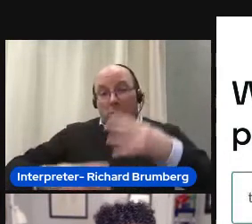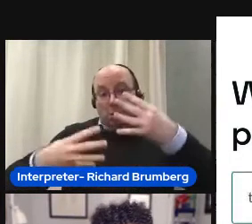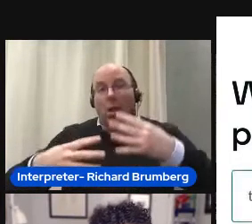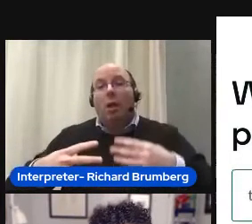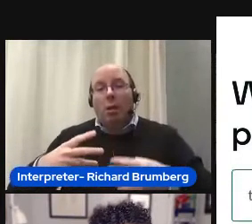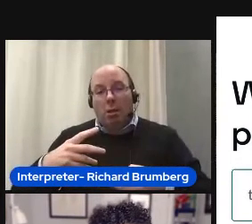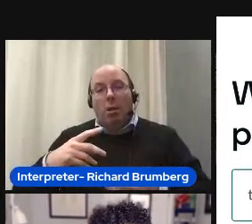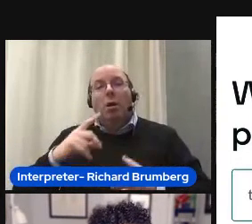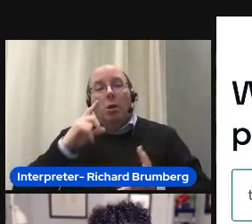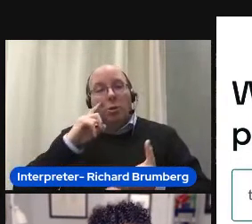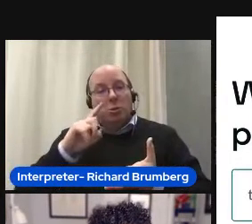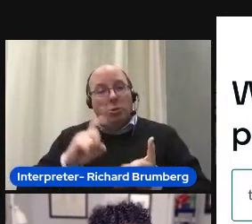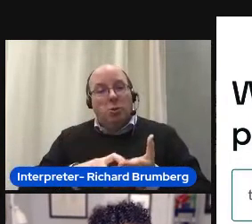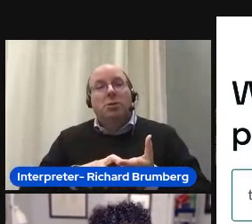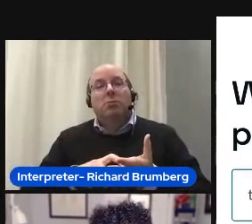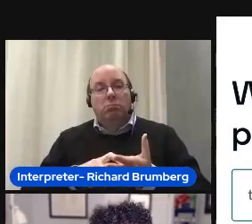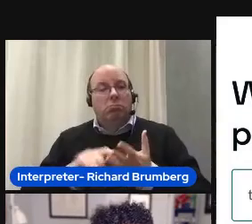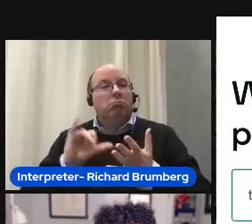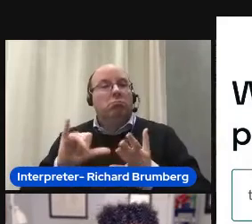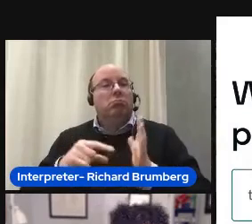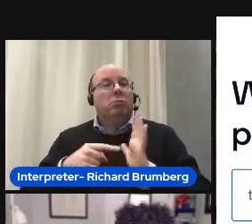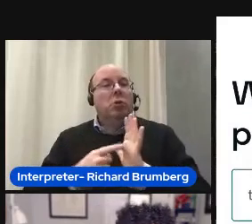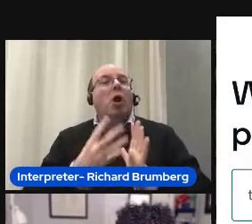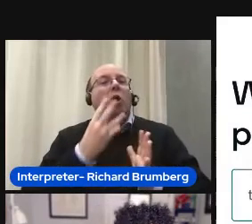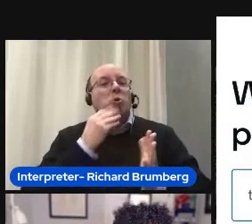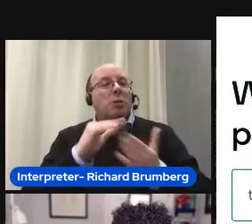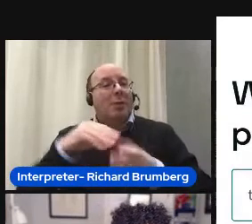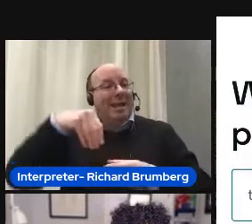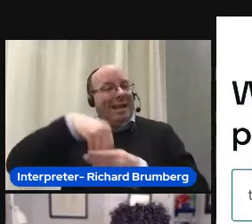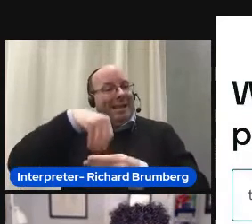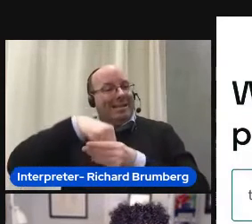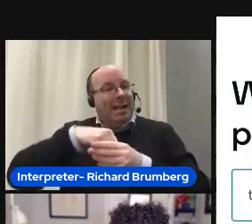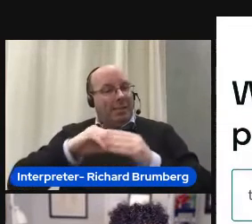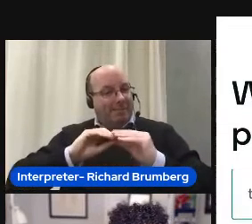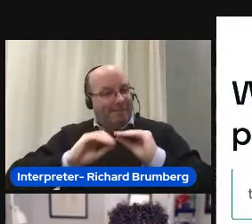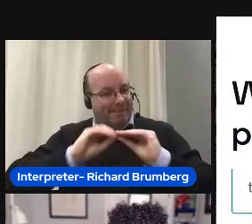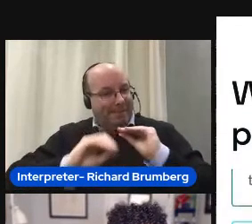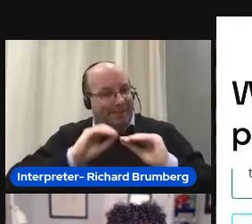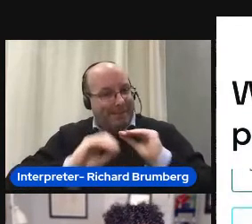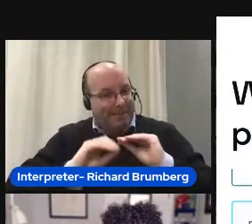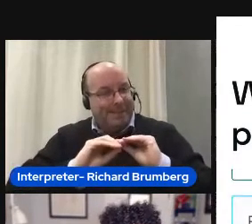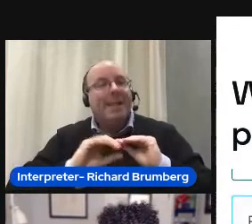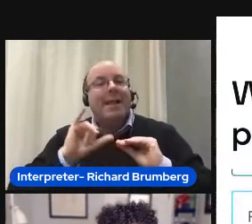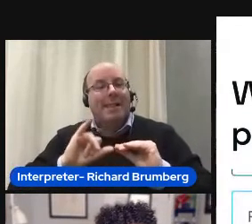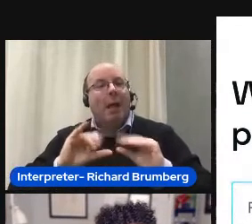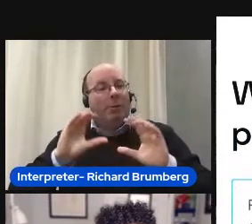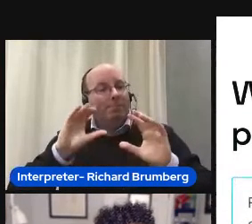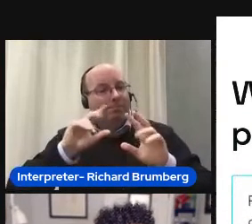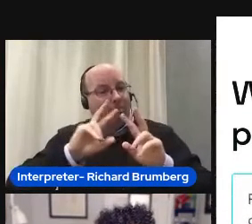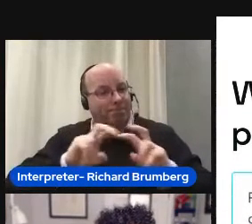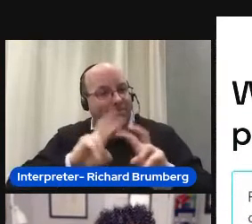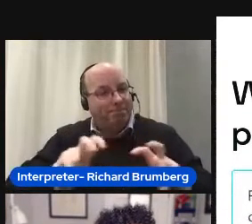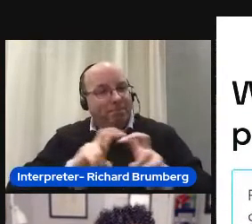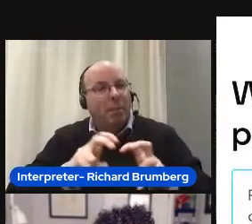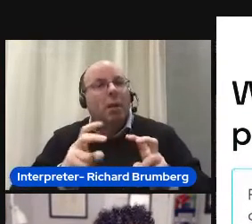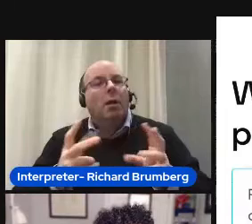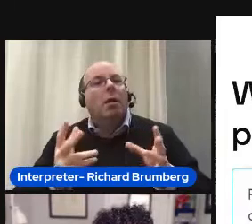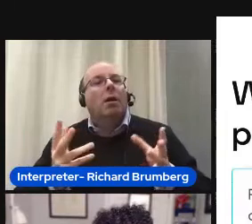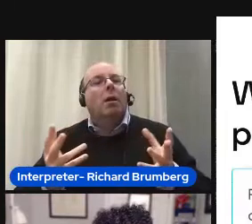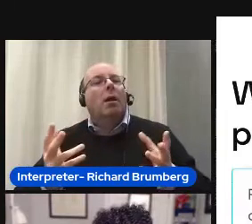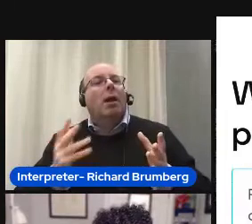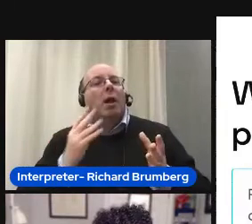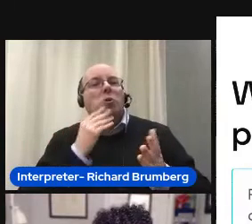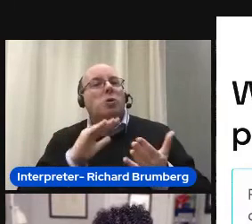this reflection that there's work that we have to do within the Jewish community, and that so some of what we need to pursue is how to be more inclusive within